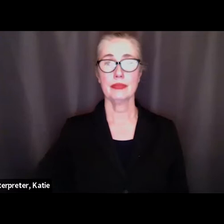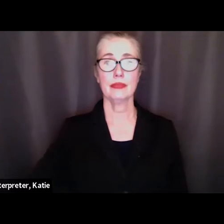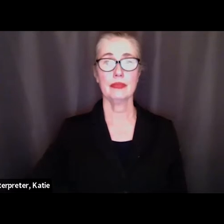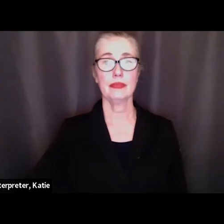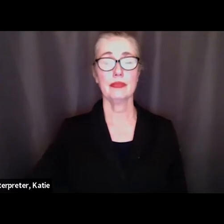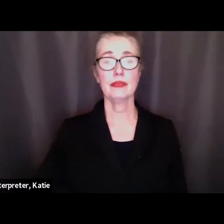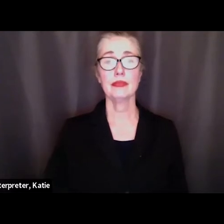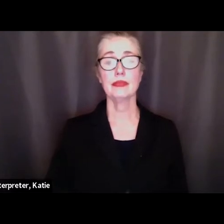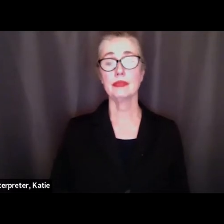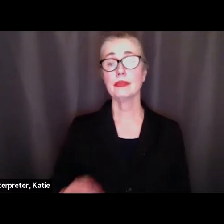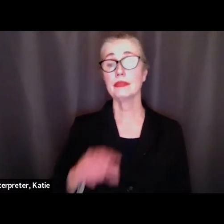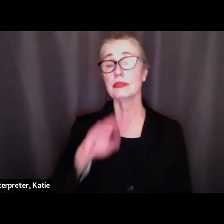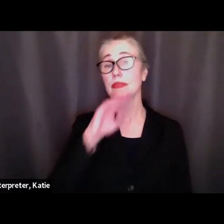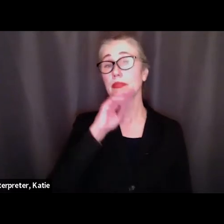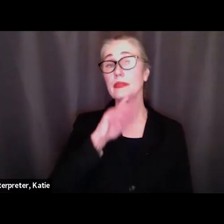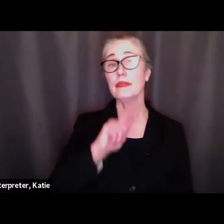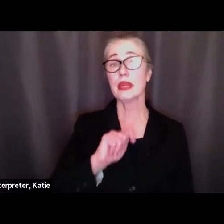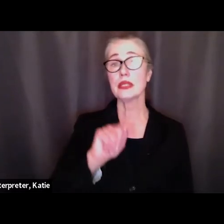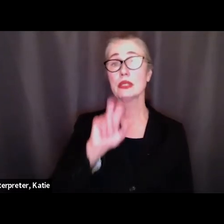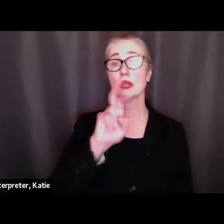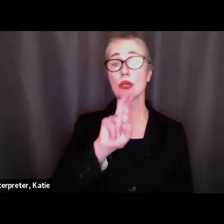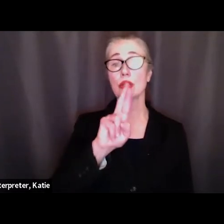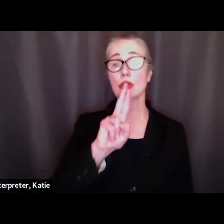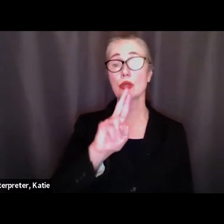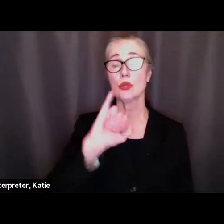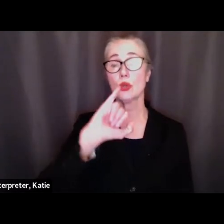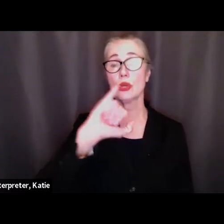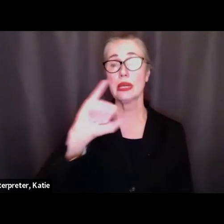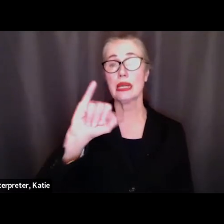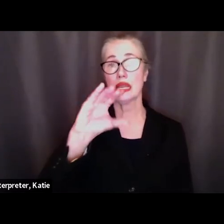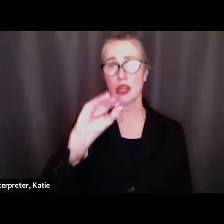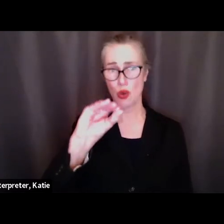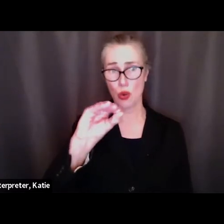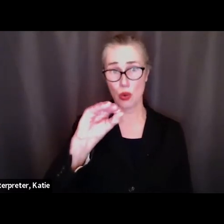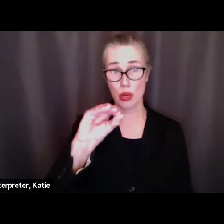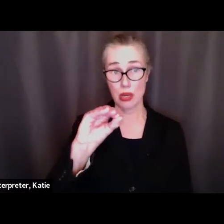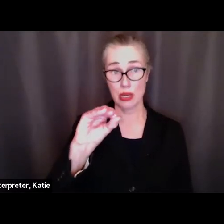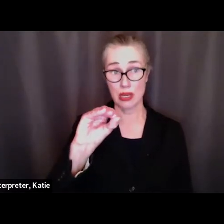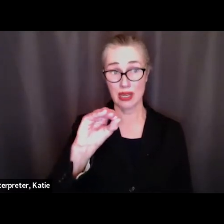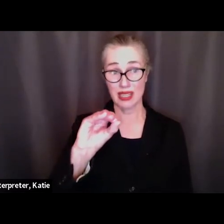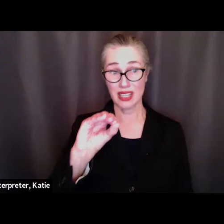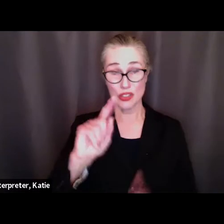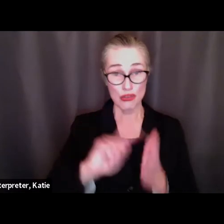mr hill can you confirm that mr you all is on the line